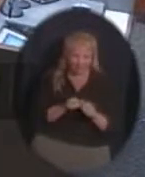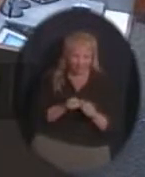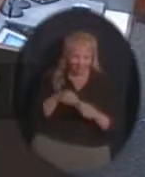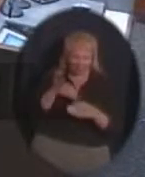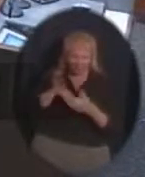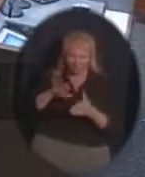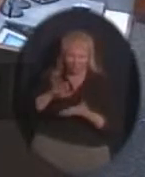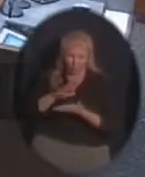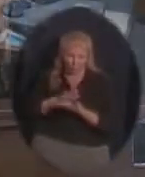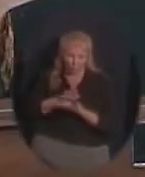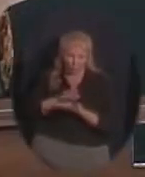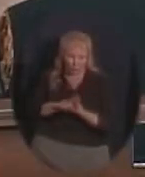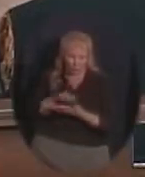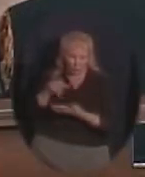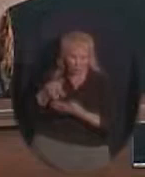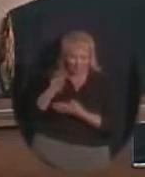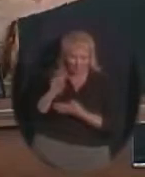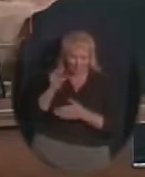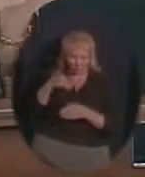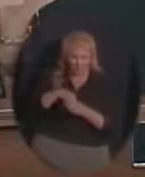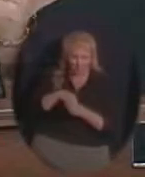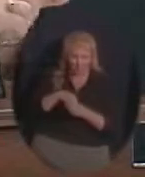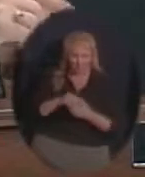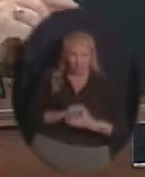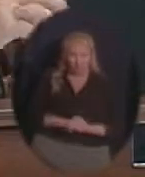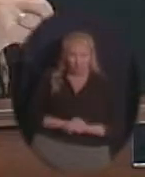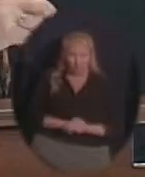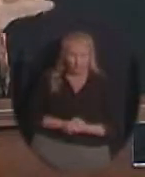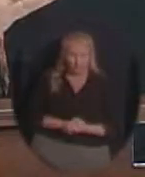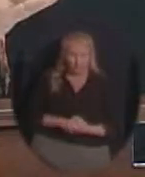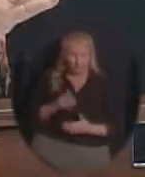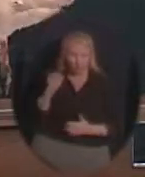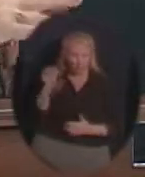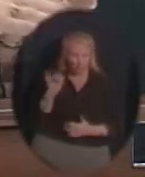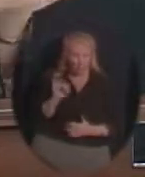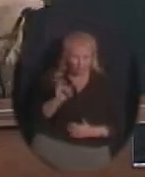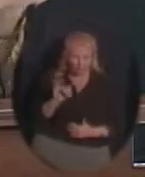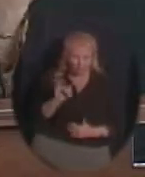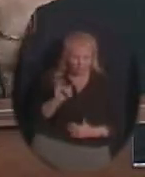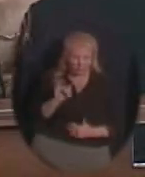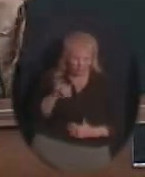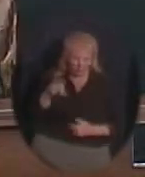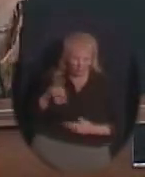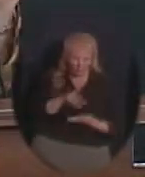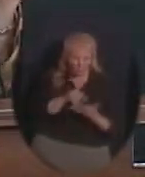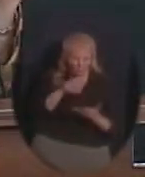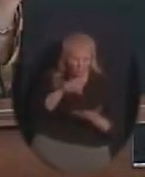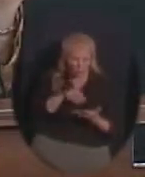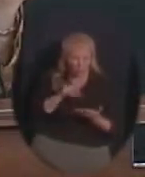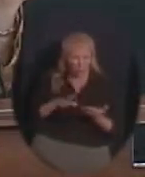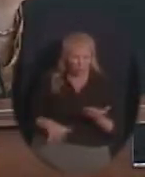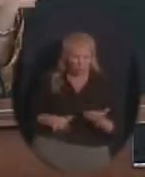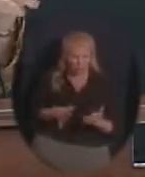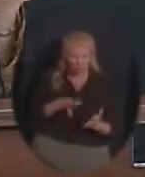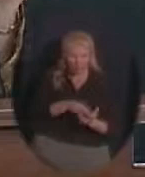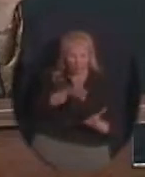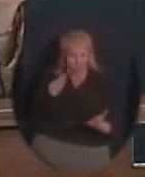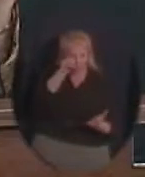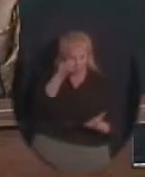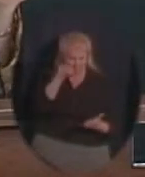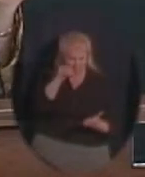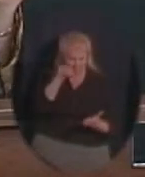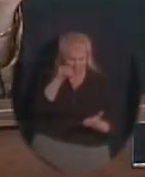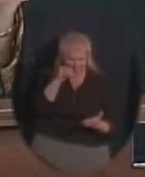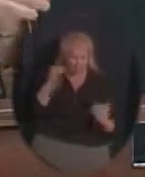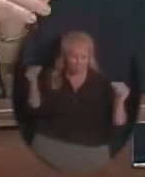And then the second part of the evaluation component is, are the students learning to standards or benchmark standards that we might be